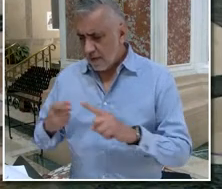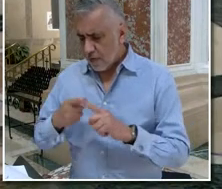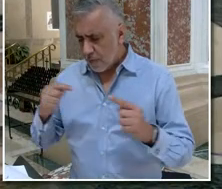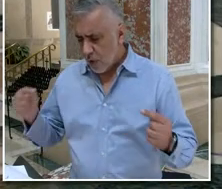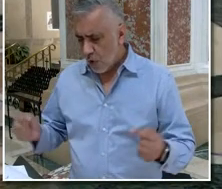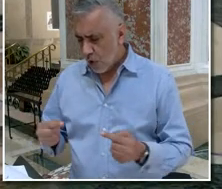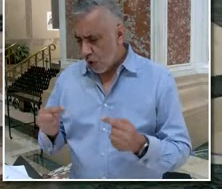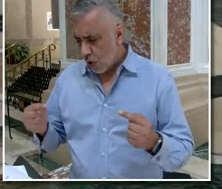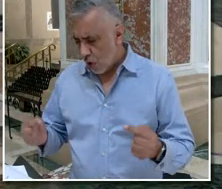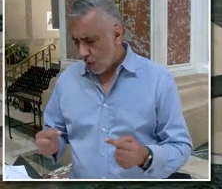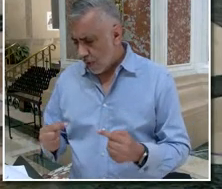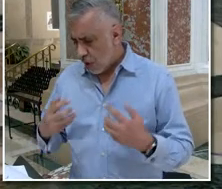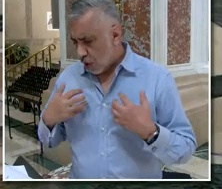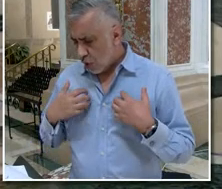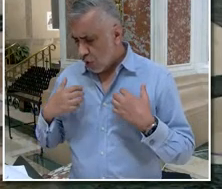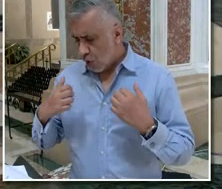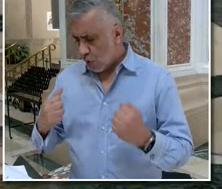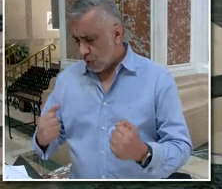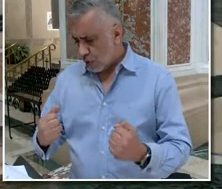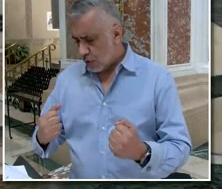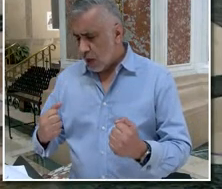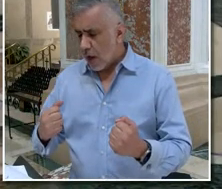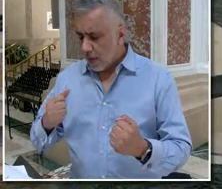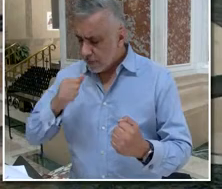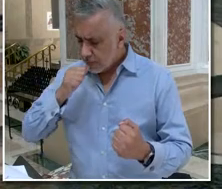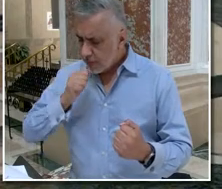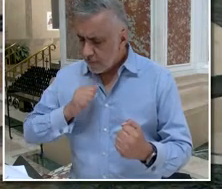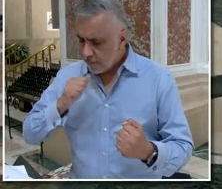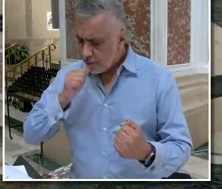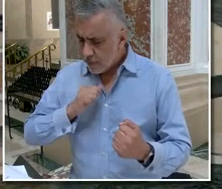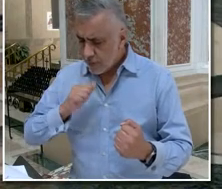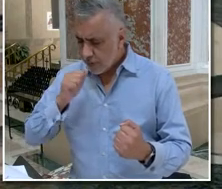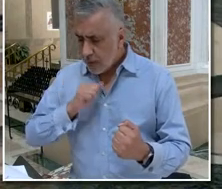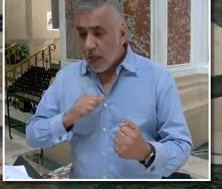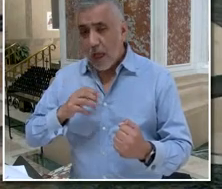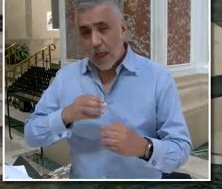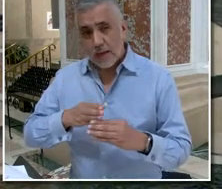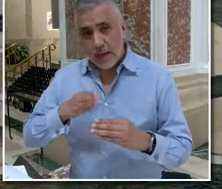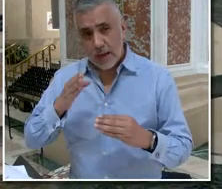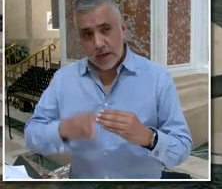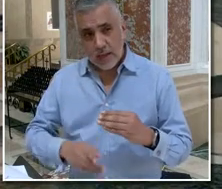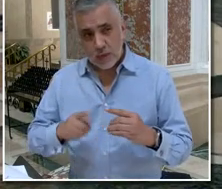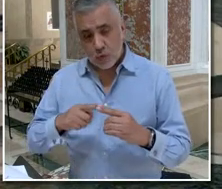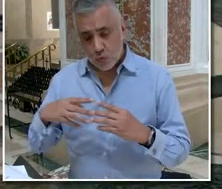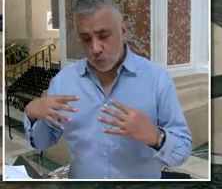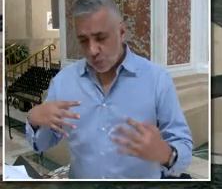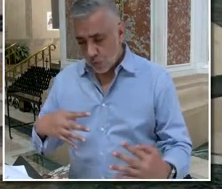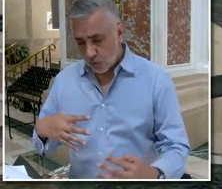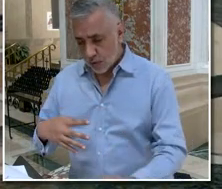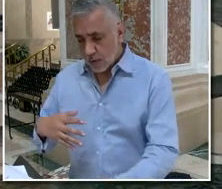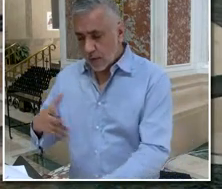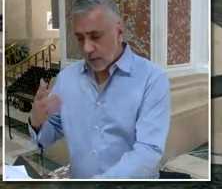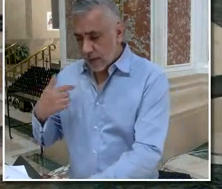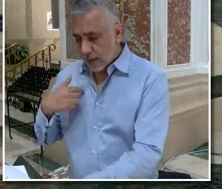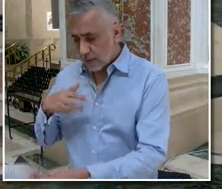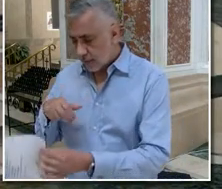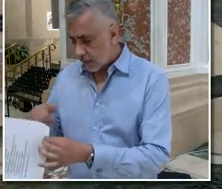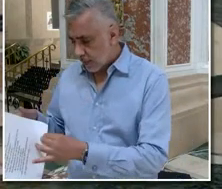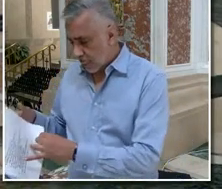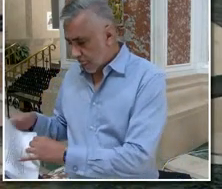harm, courage in the face of suffering, and an end to war. Let us